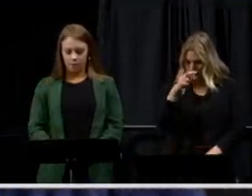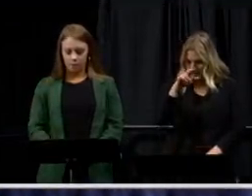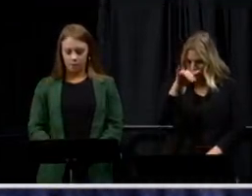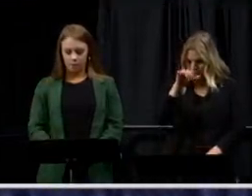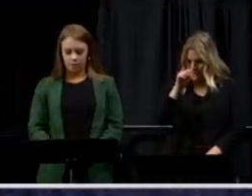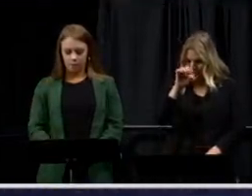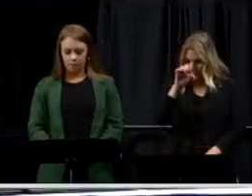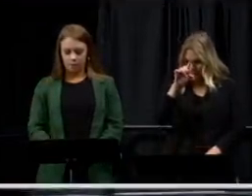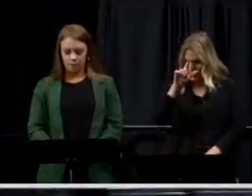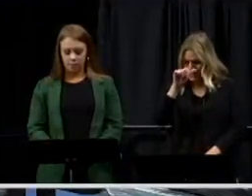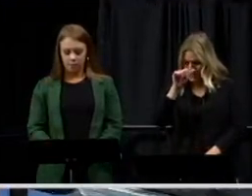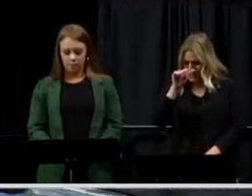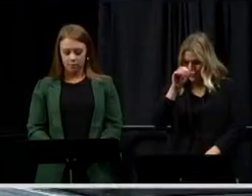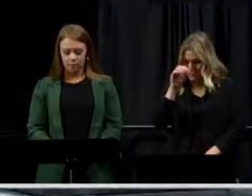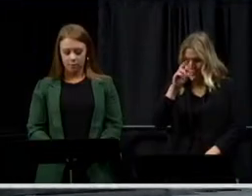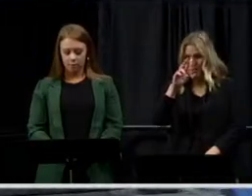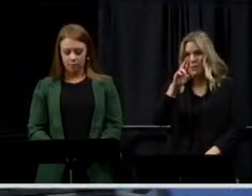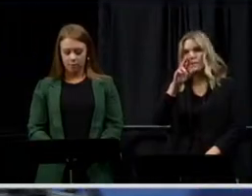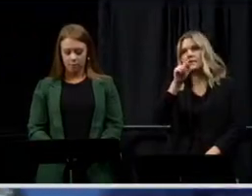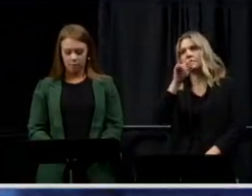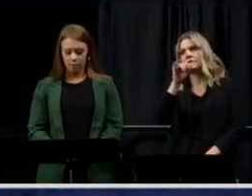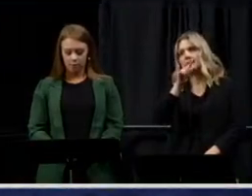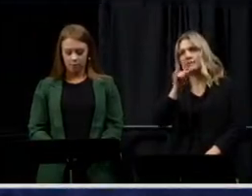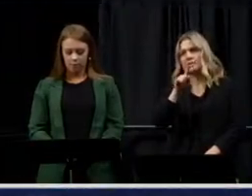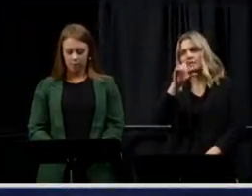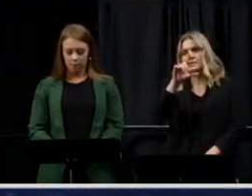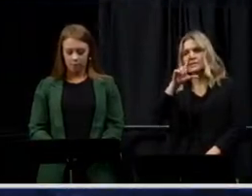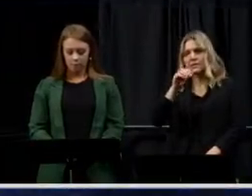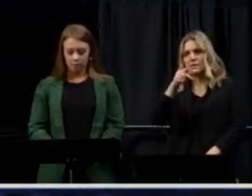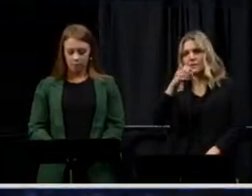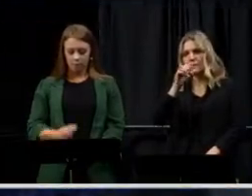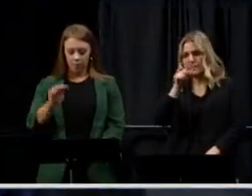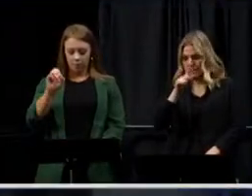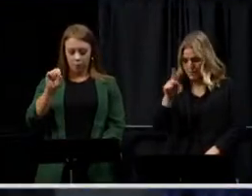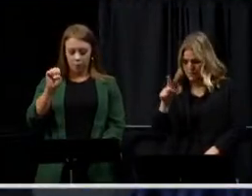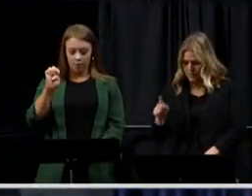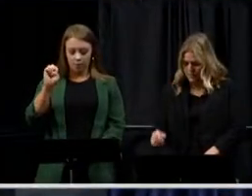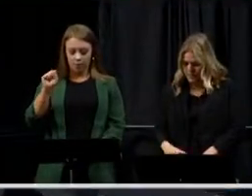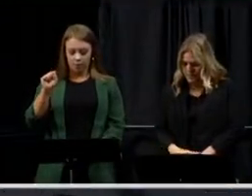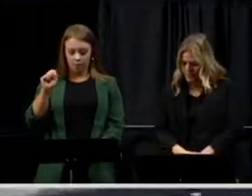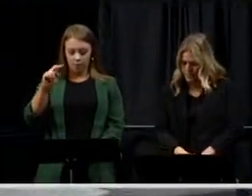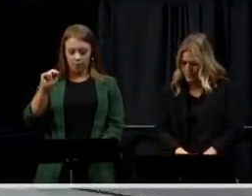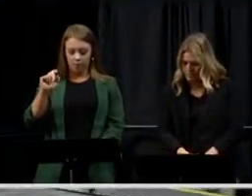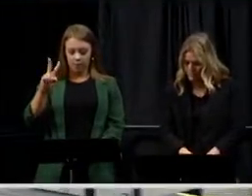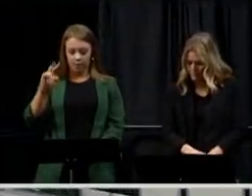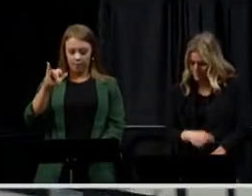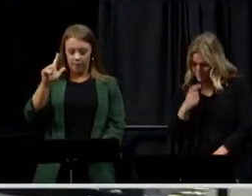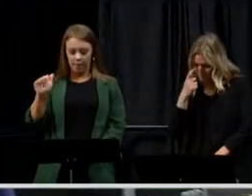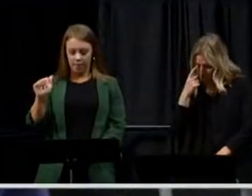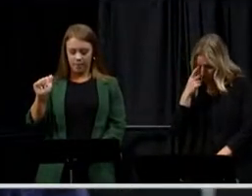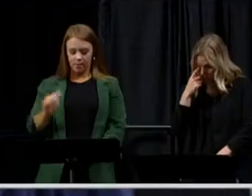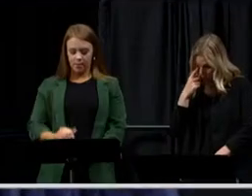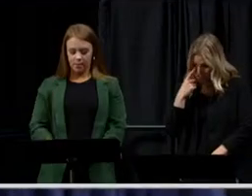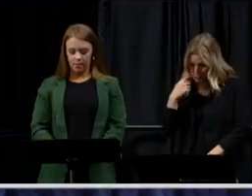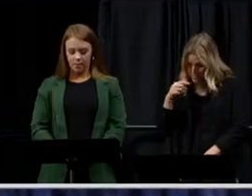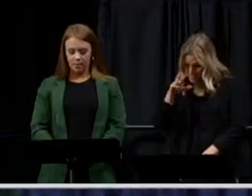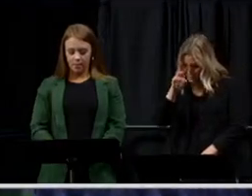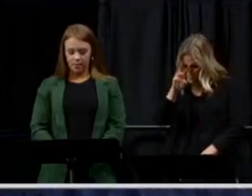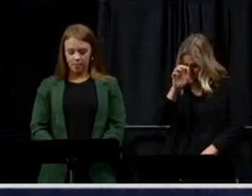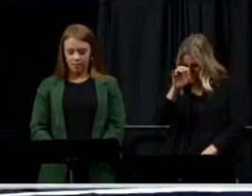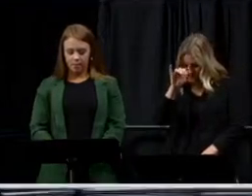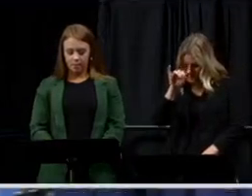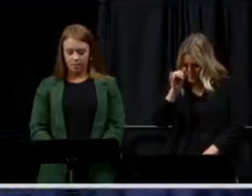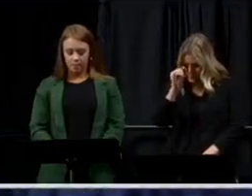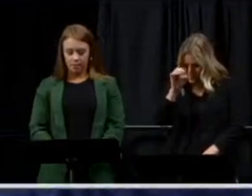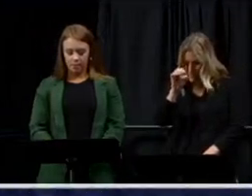Griselda Raquel Ortiz Lopez. Moses Nahara Villa. Wingy